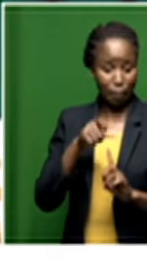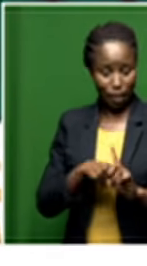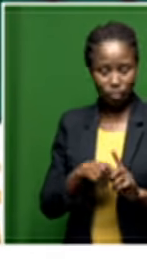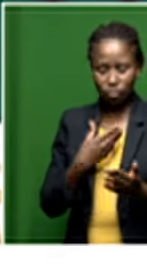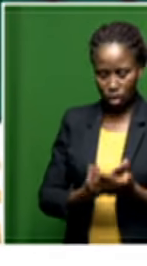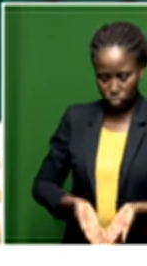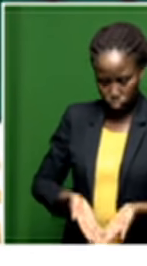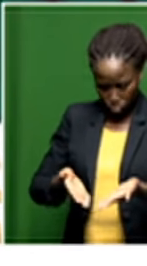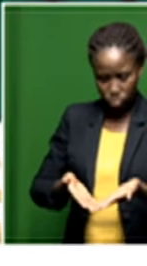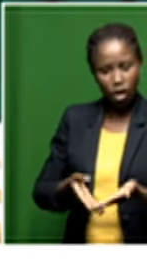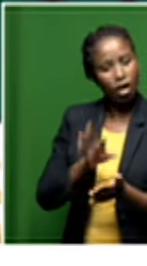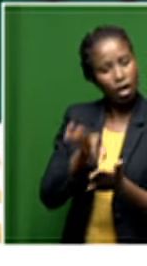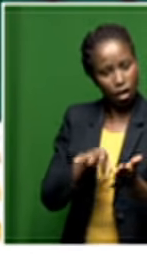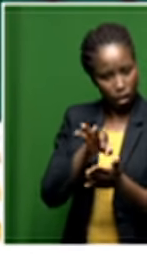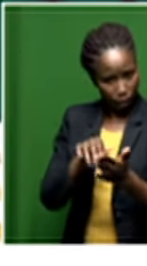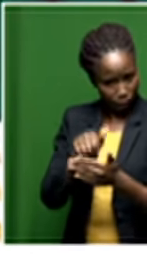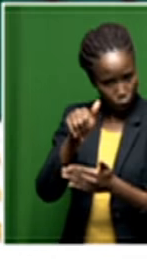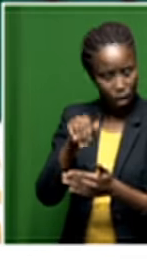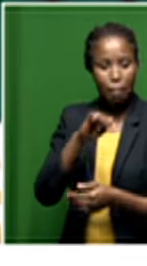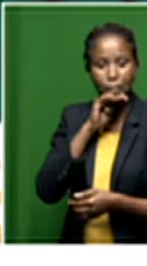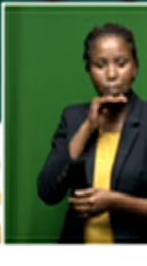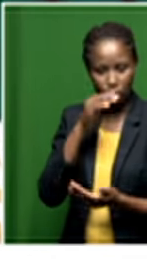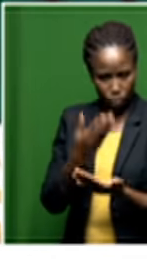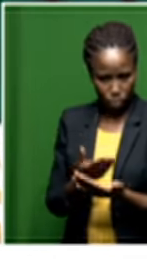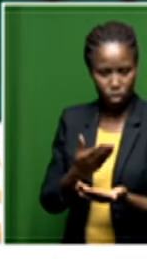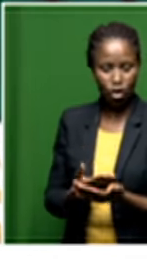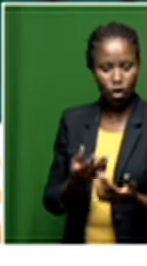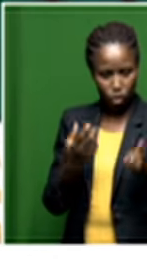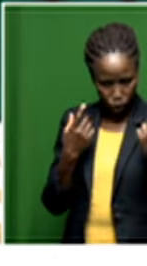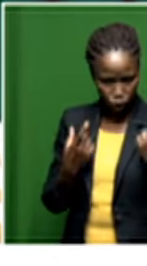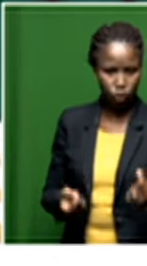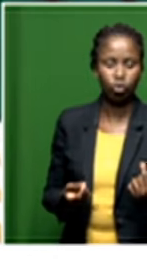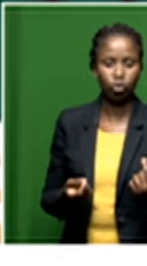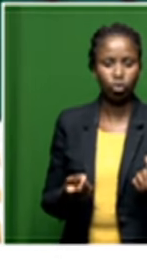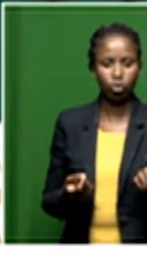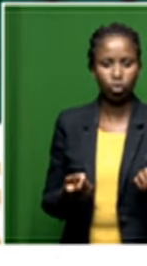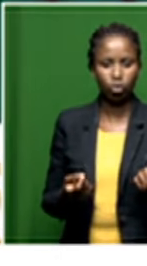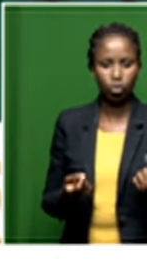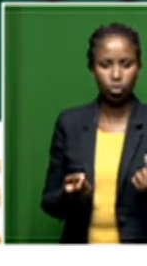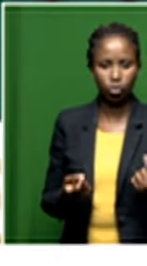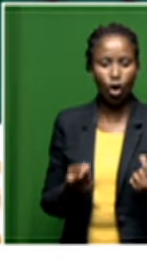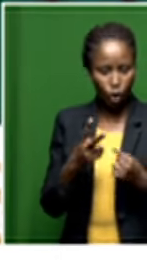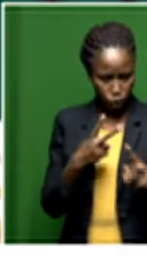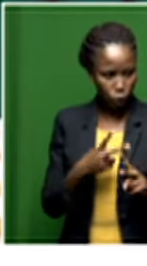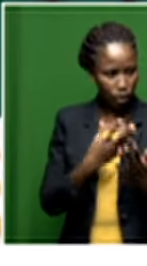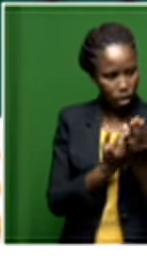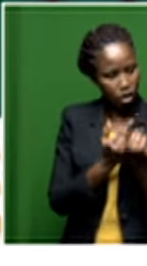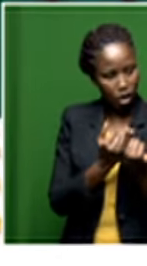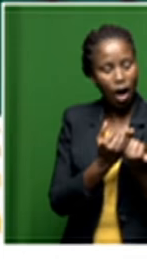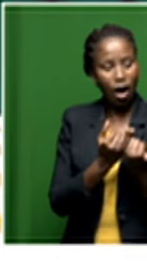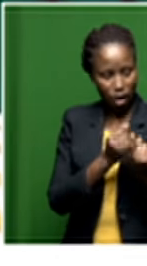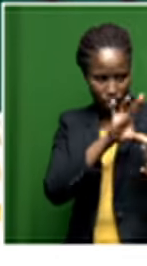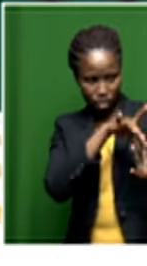vote, they should be allowed to stand for election. They should be allowed to be voted for. So since